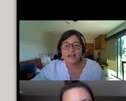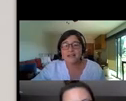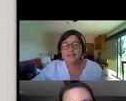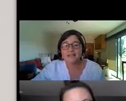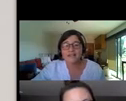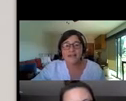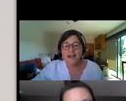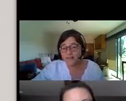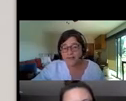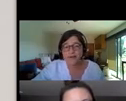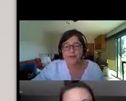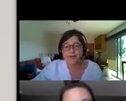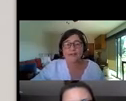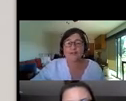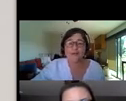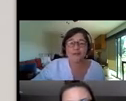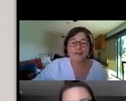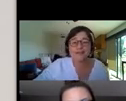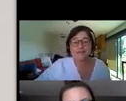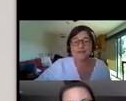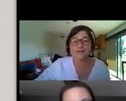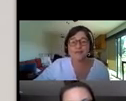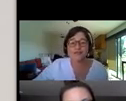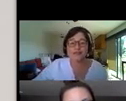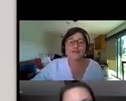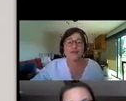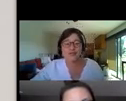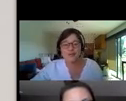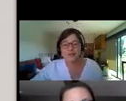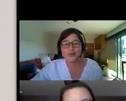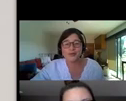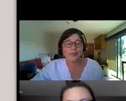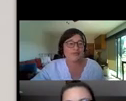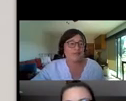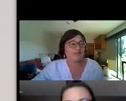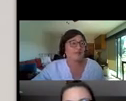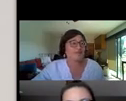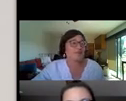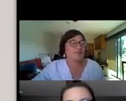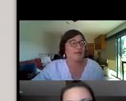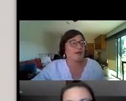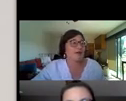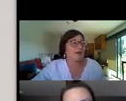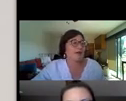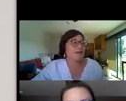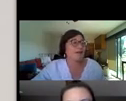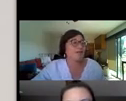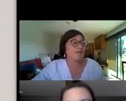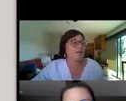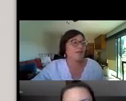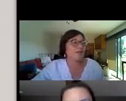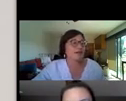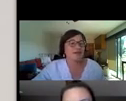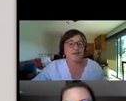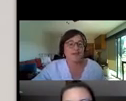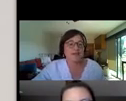slide, that varies greatly once we get into different generational preferences. So, and then if you